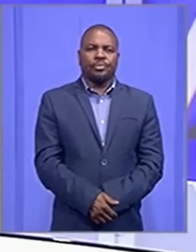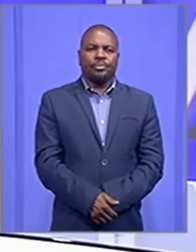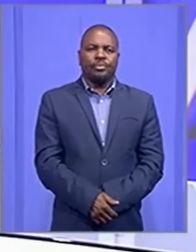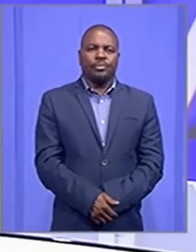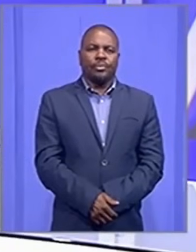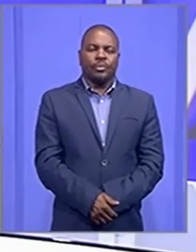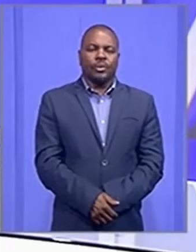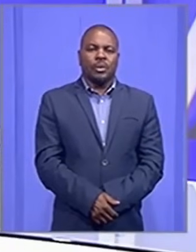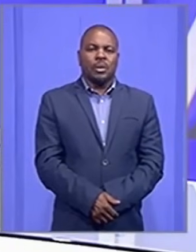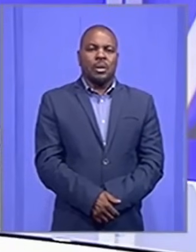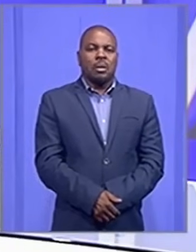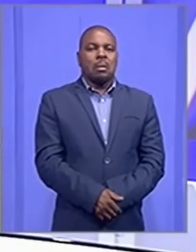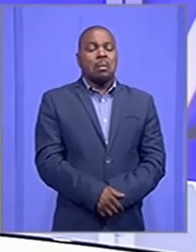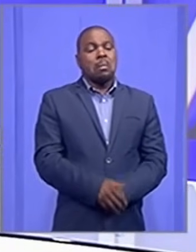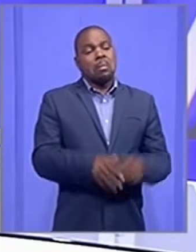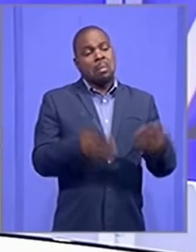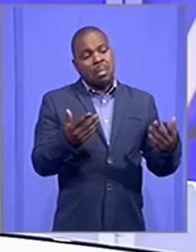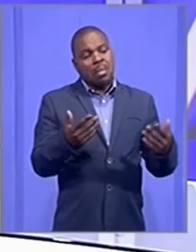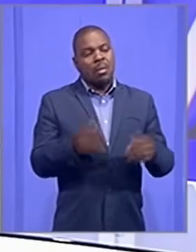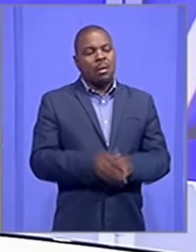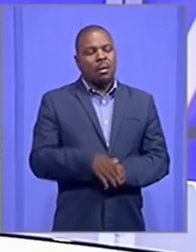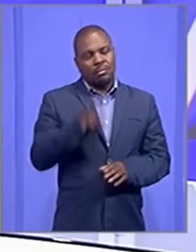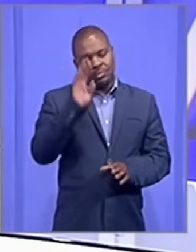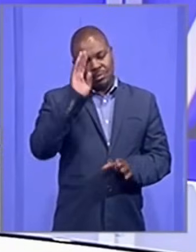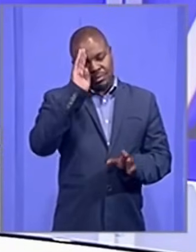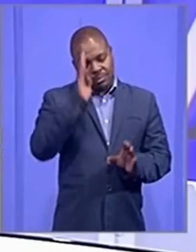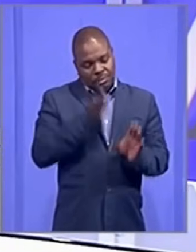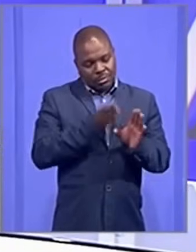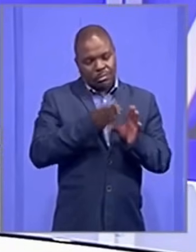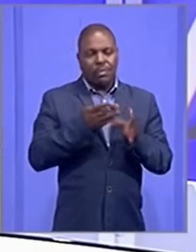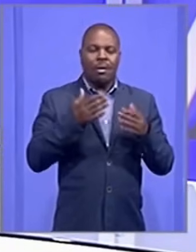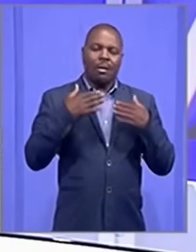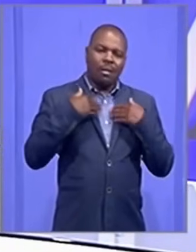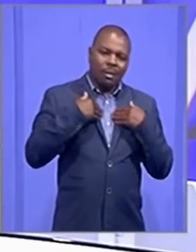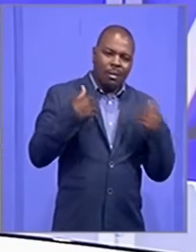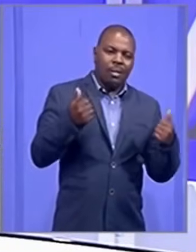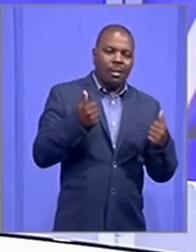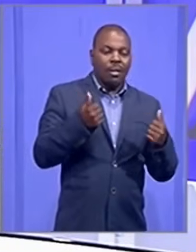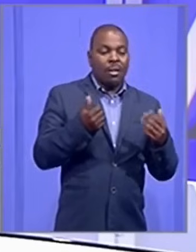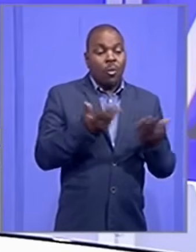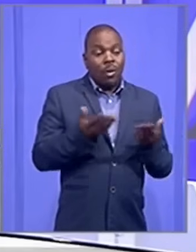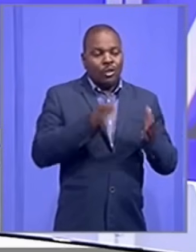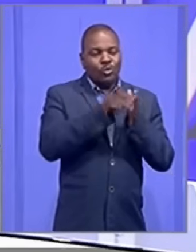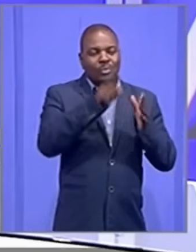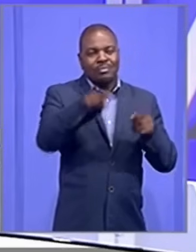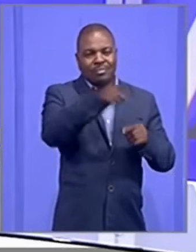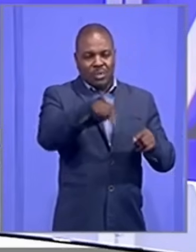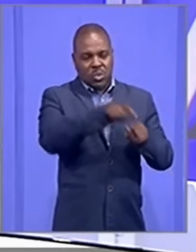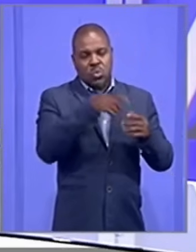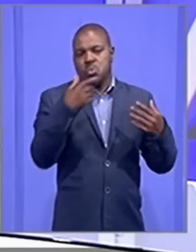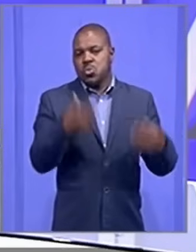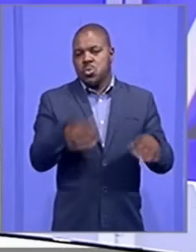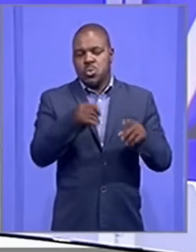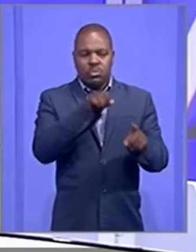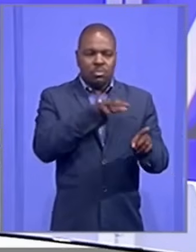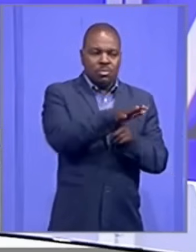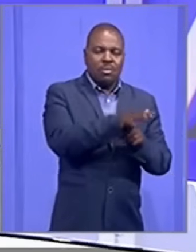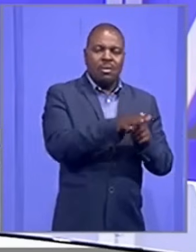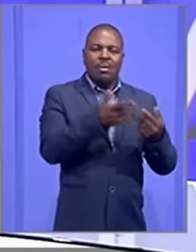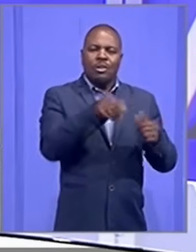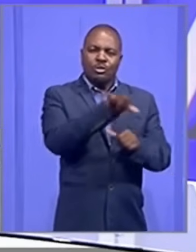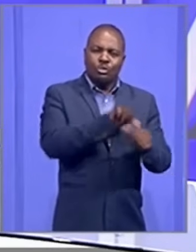Go humane gore mathata a pholo ya monagano magareng ga barutwana a na le khuetso e sa lokago ya leago